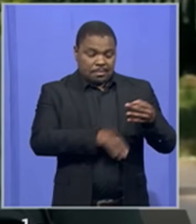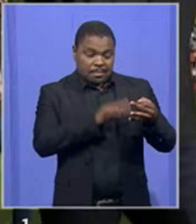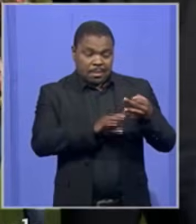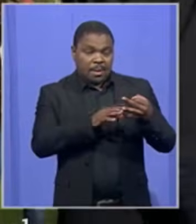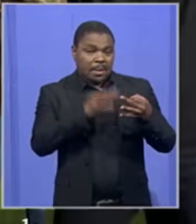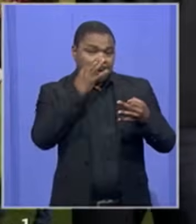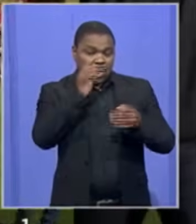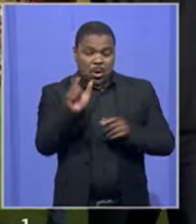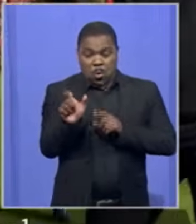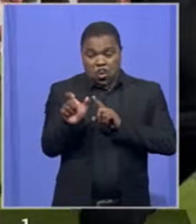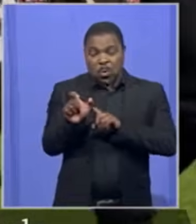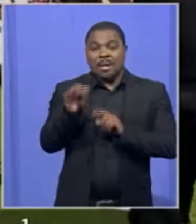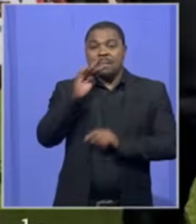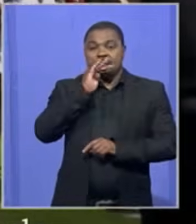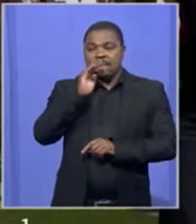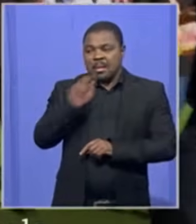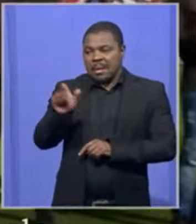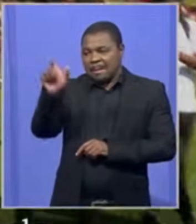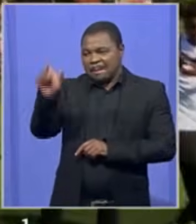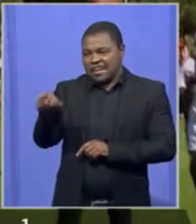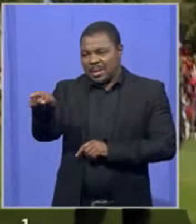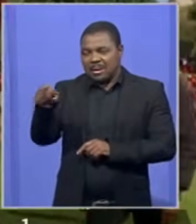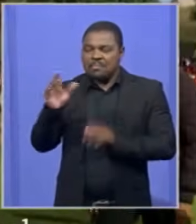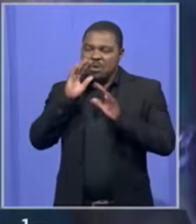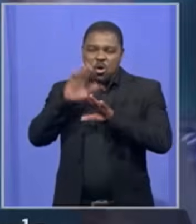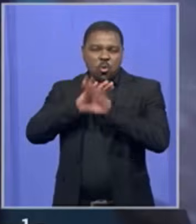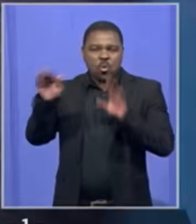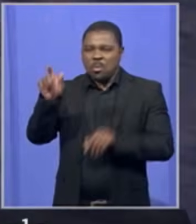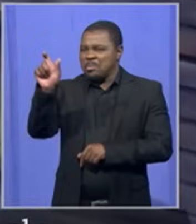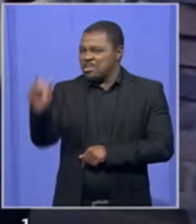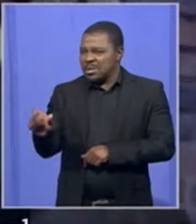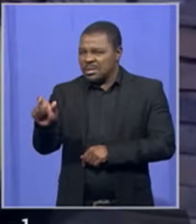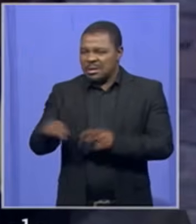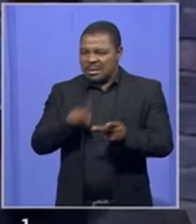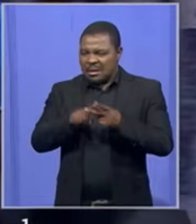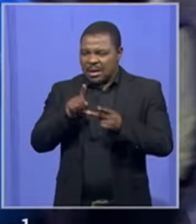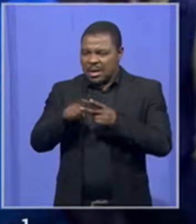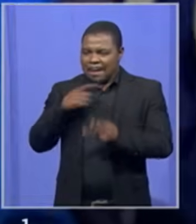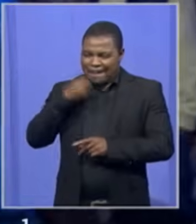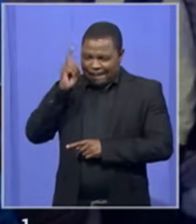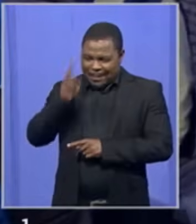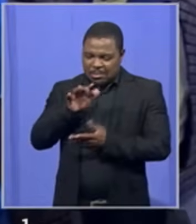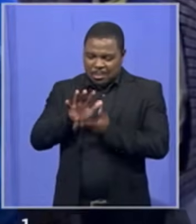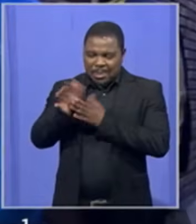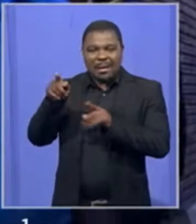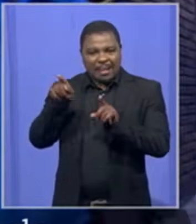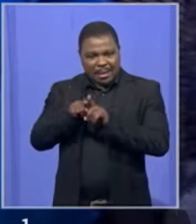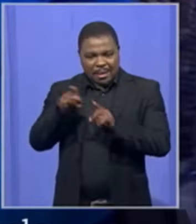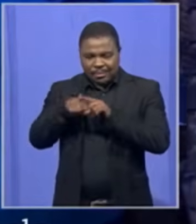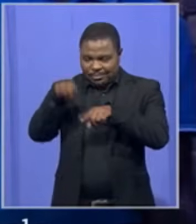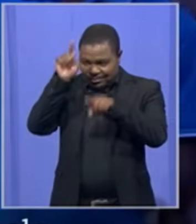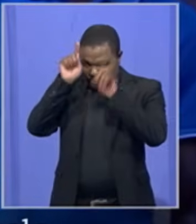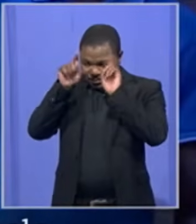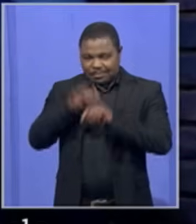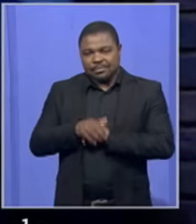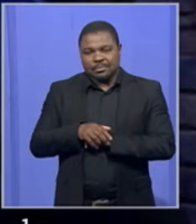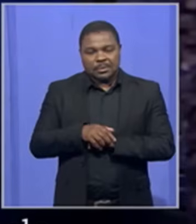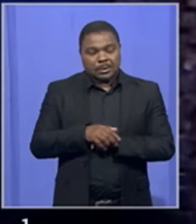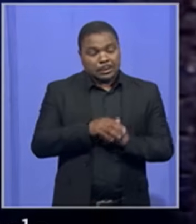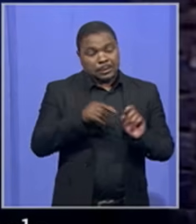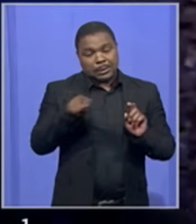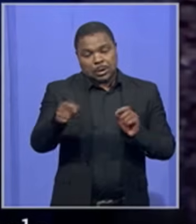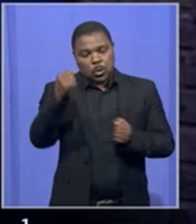supa gore Malema ga se motho ebile o tshwanetse go tsholwa jaaka lefela. Kgotlatshekelo e laetse Kunene go